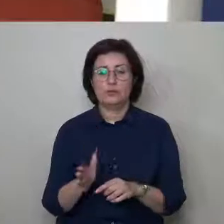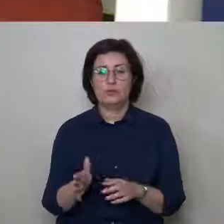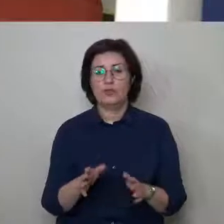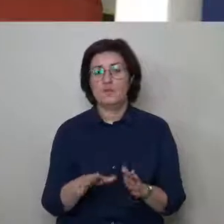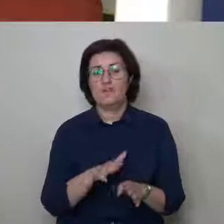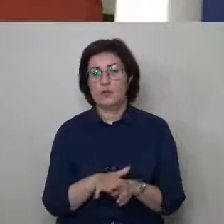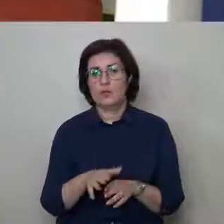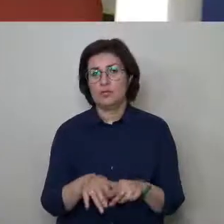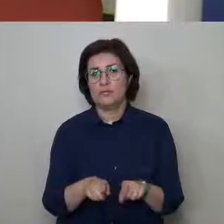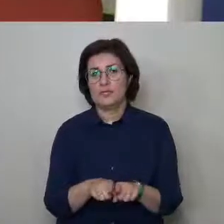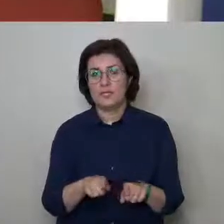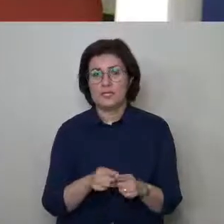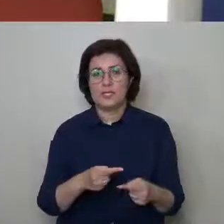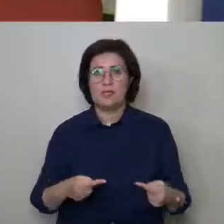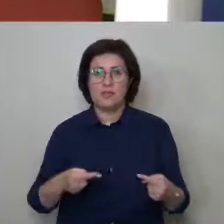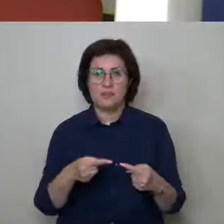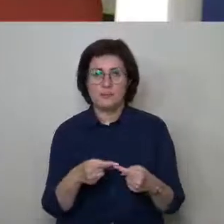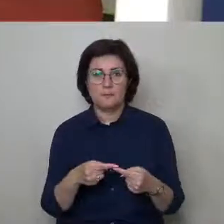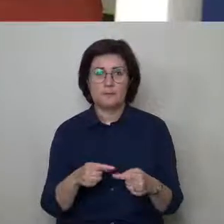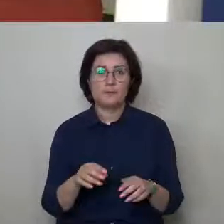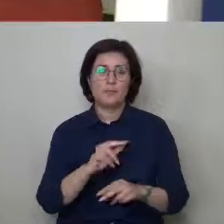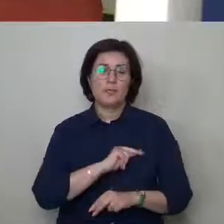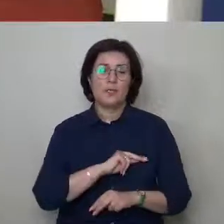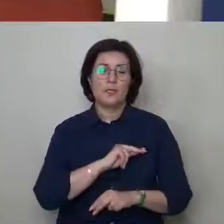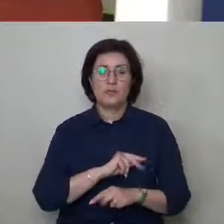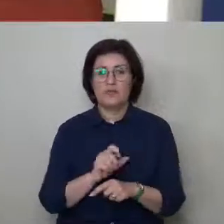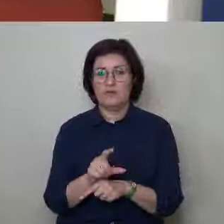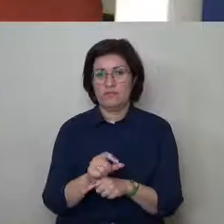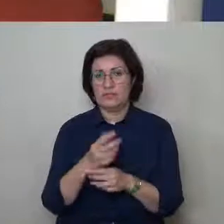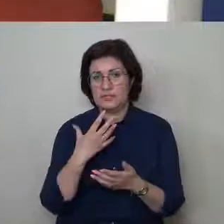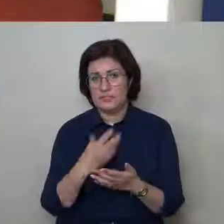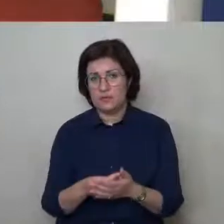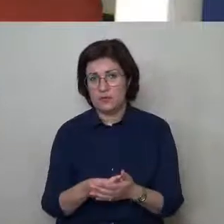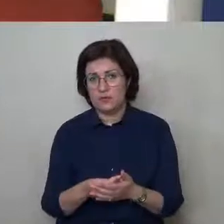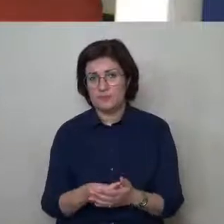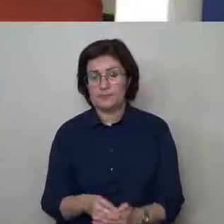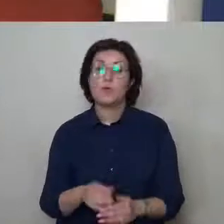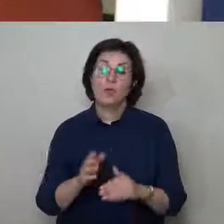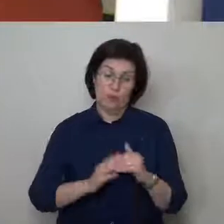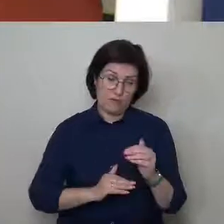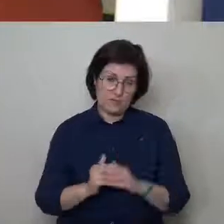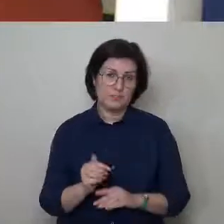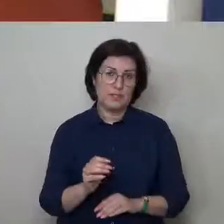violated because one would be performing certain labor functions, professional functions.